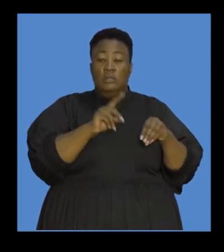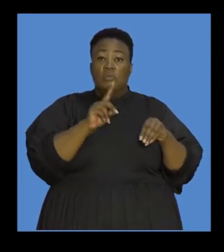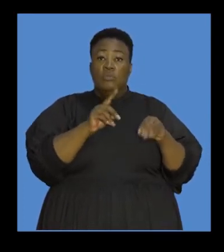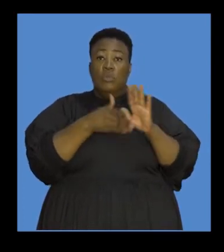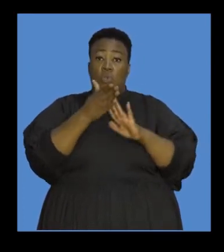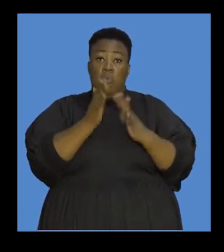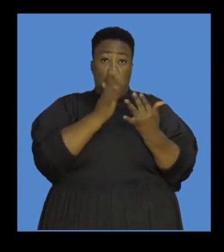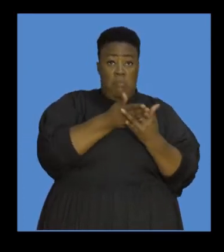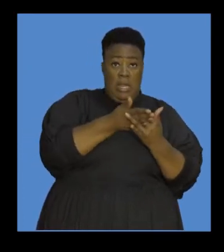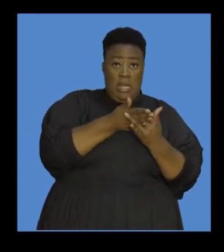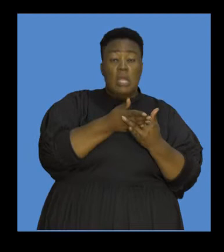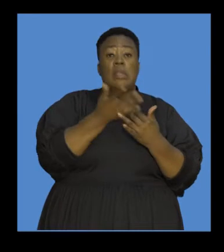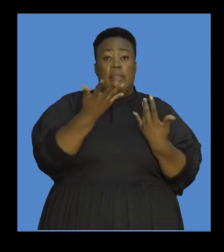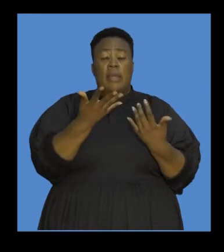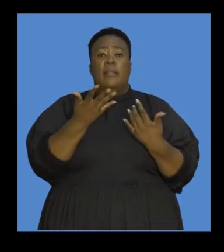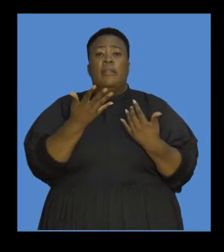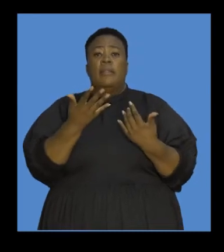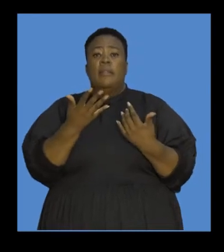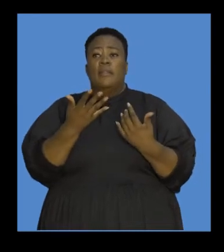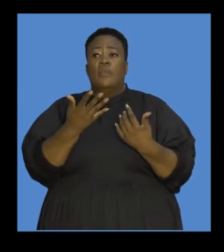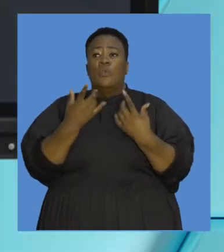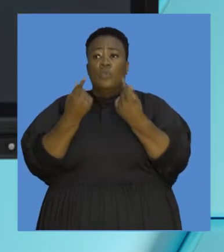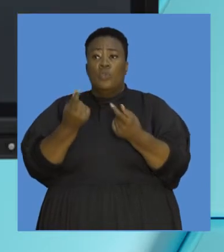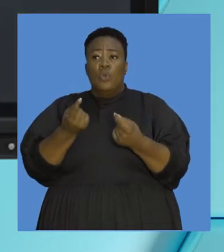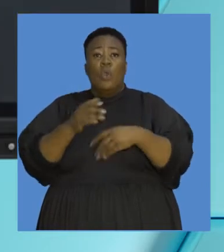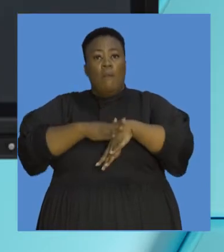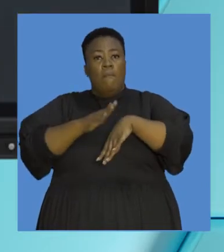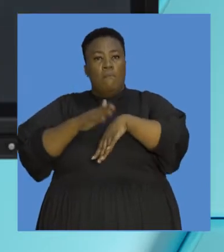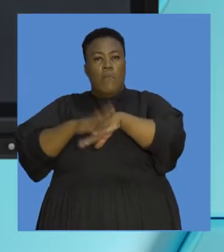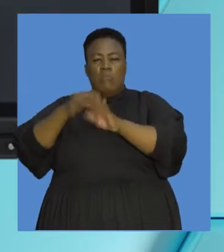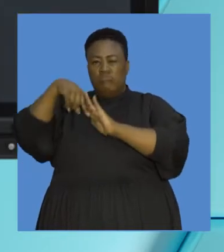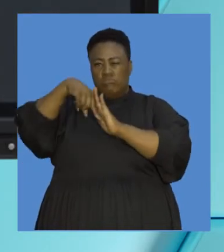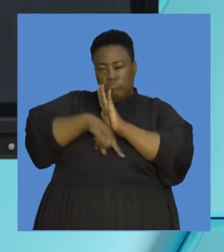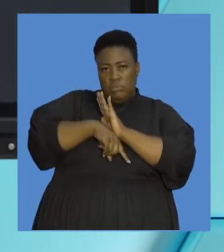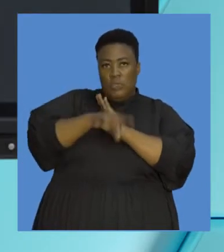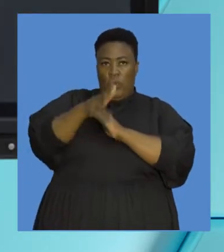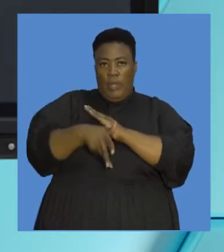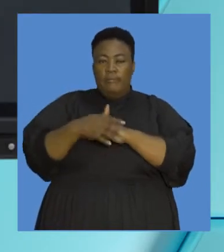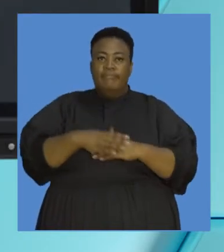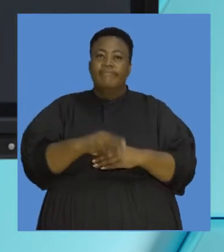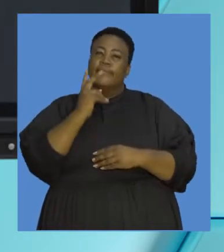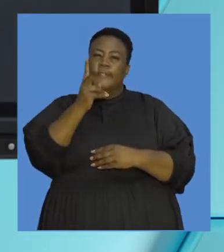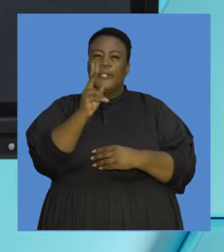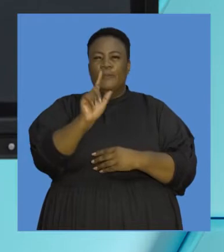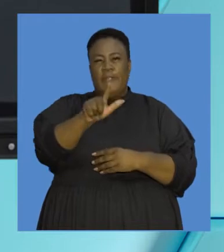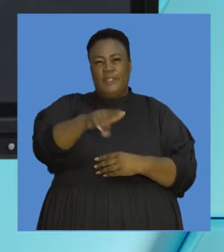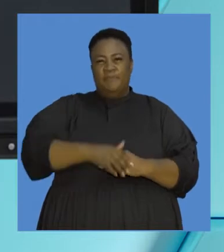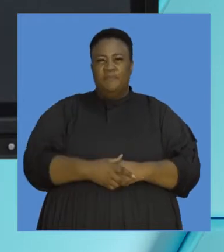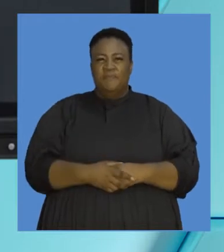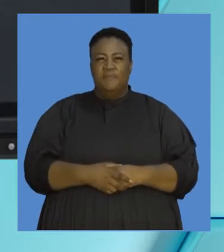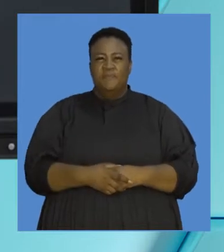take a short break, and then we're going to look at it in a lot of detail. Okay, so I'll see you in a couple of minutes.